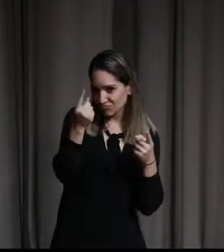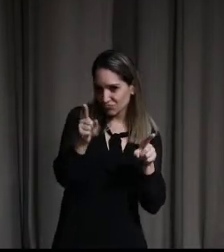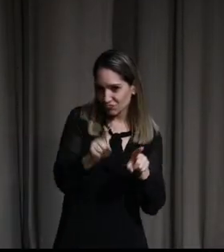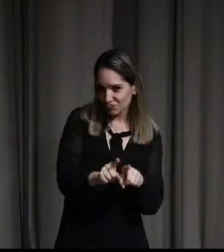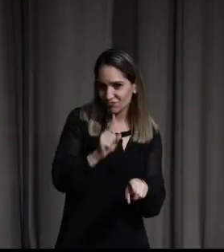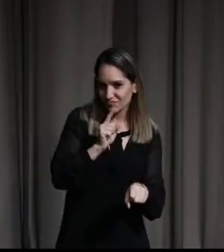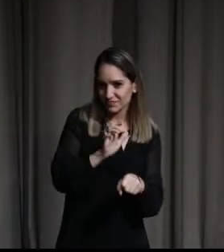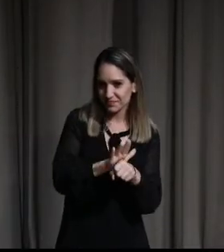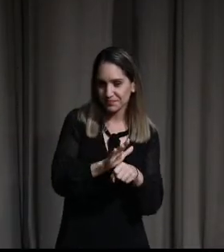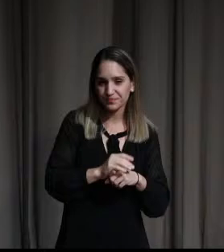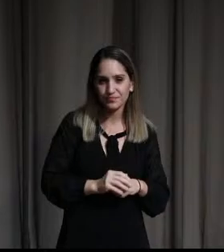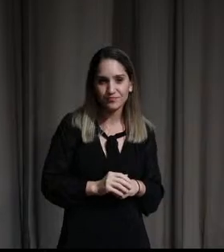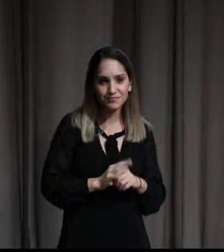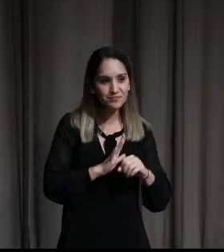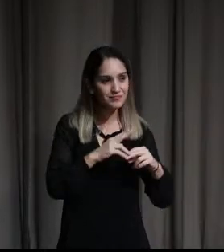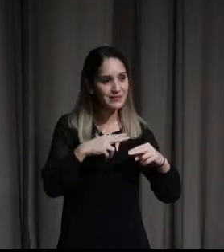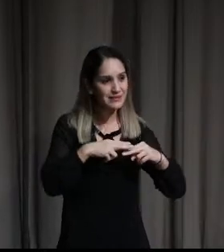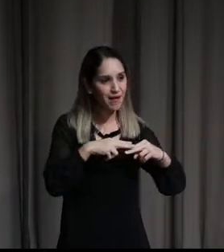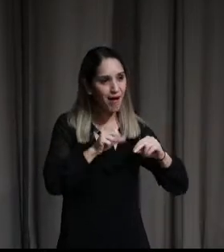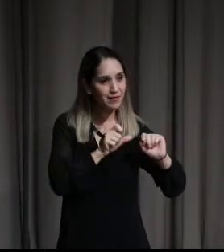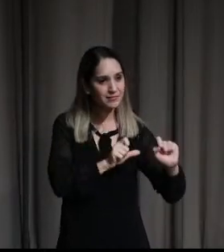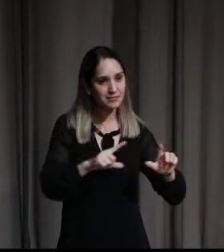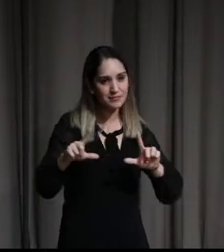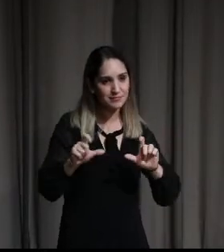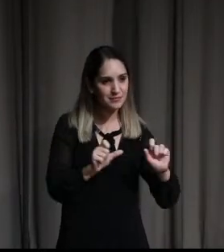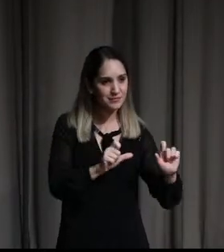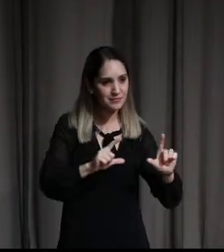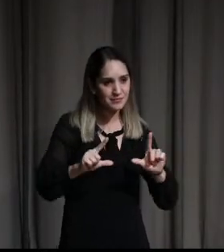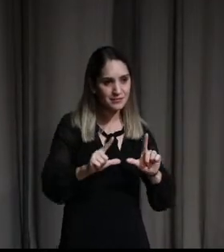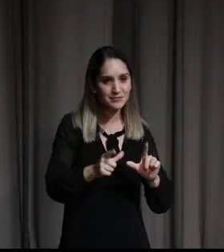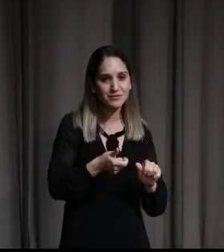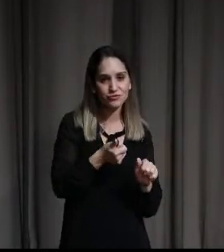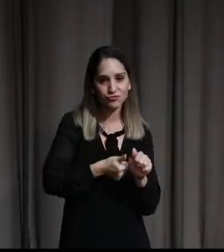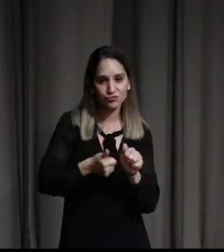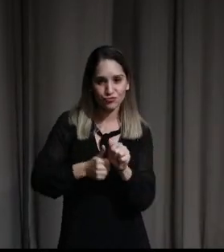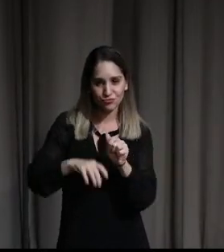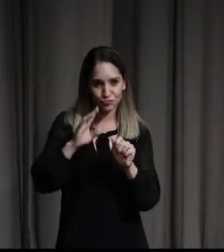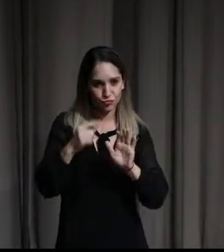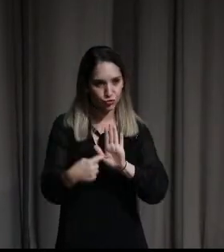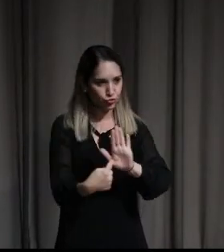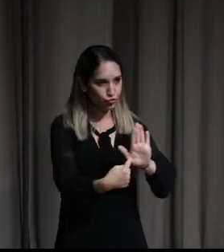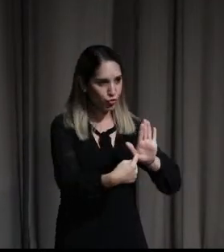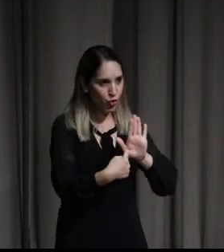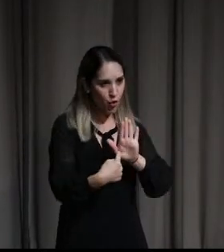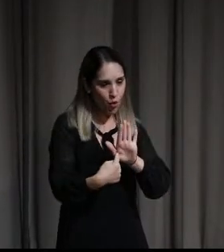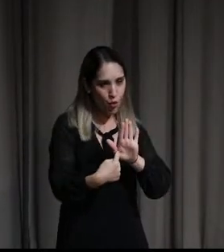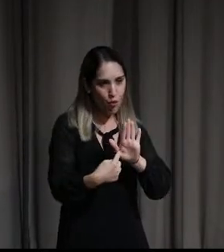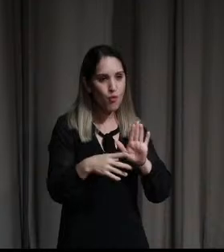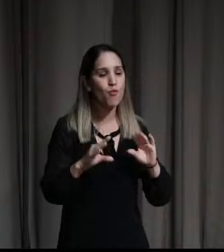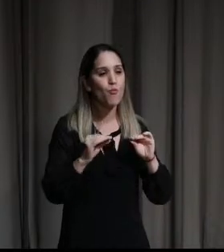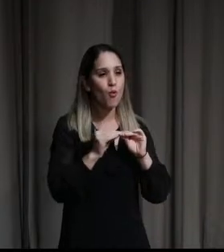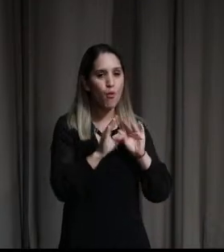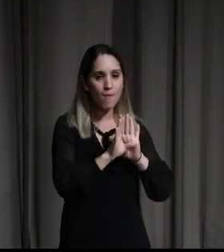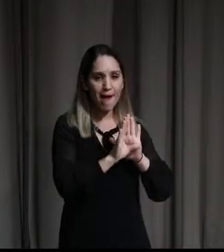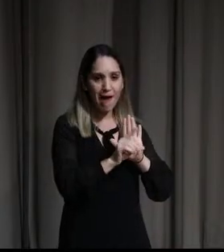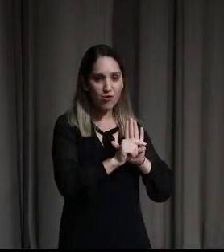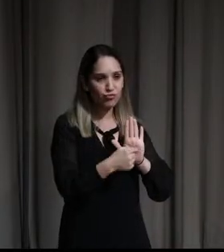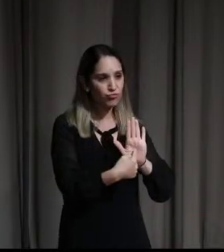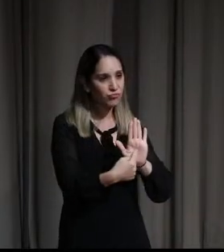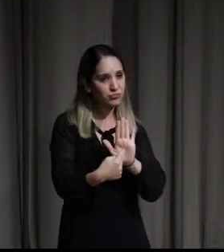have some slides. I'm not going to go into detail with each one of the slides, but they'll serve as background for what we're going to talk